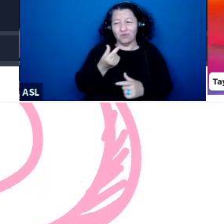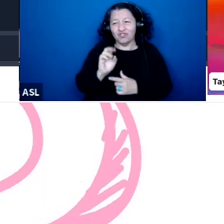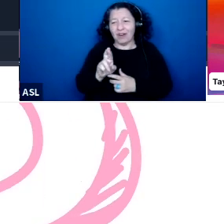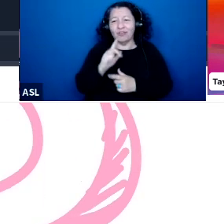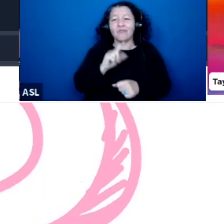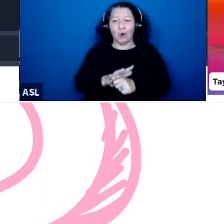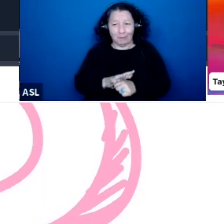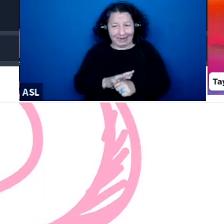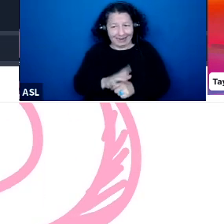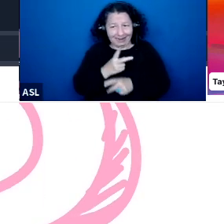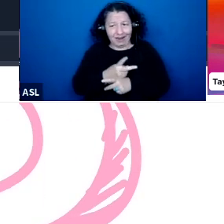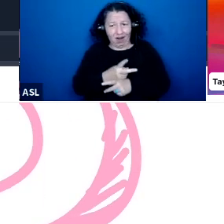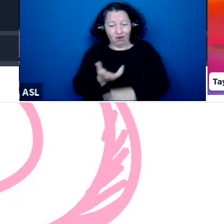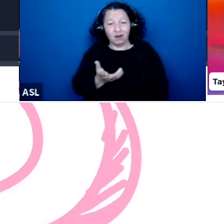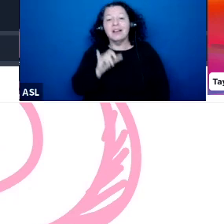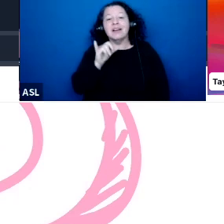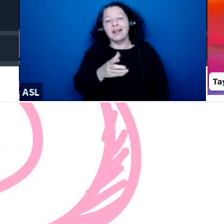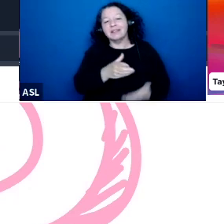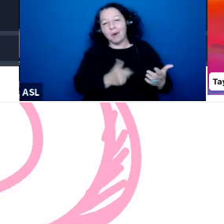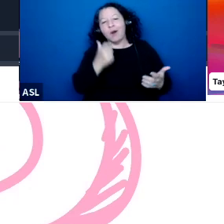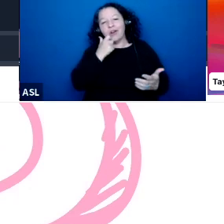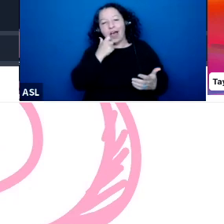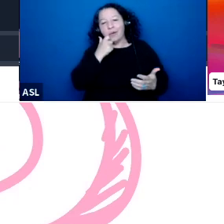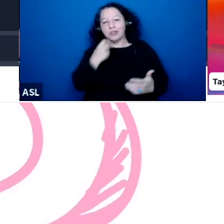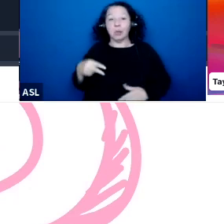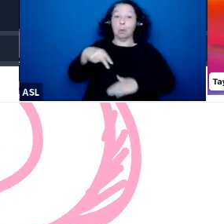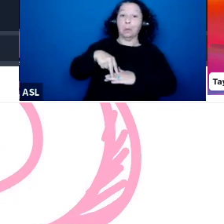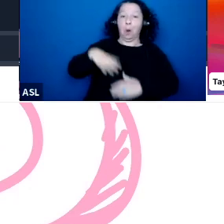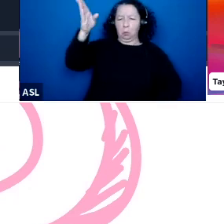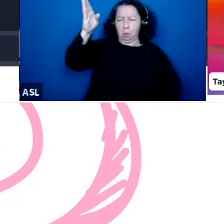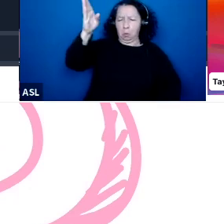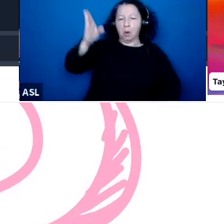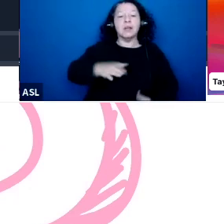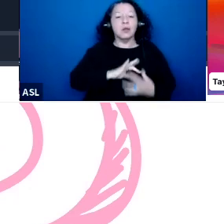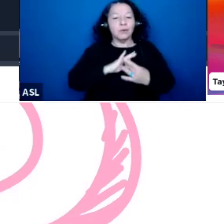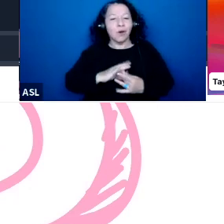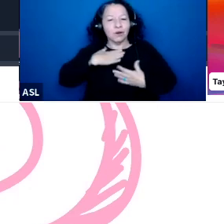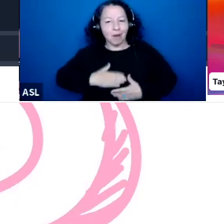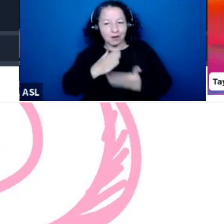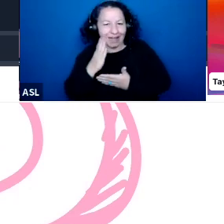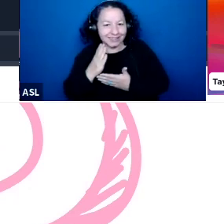affirming care? And that's the piece that I just, got on my pedestal and talked about